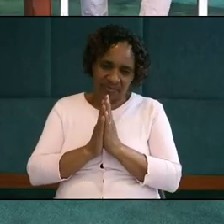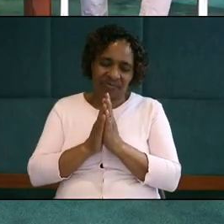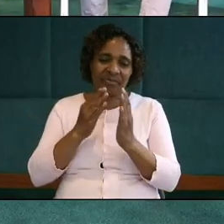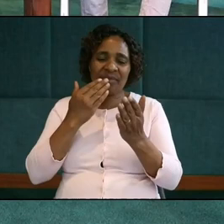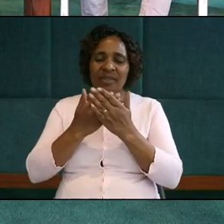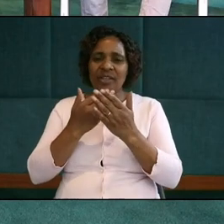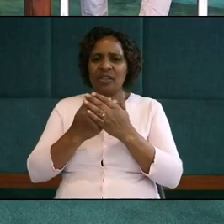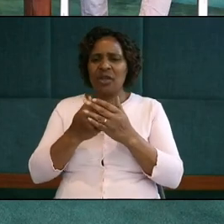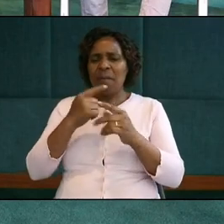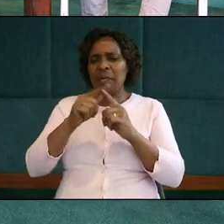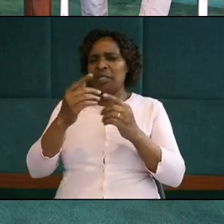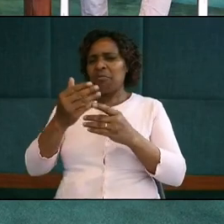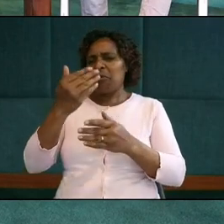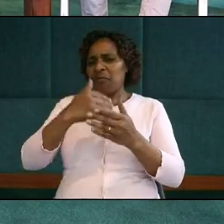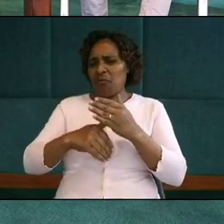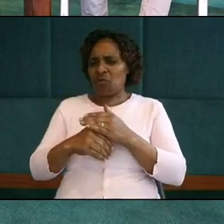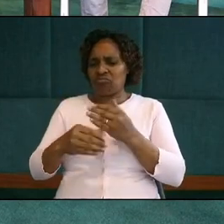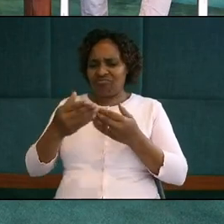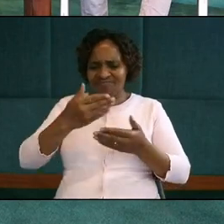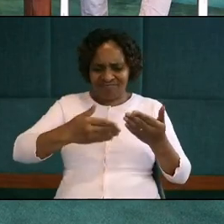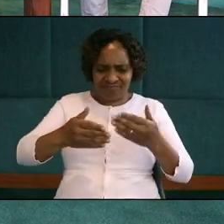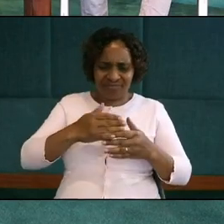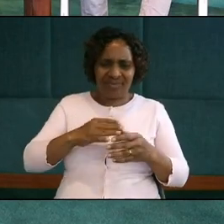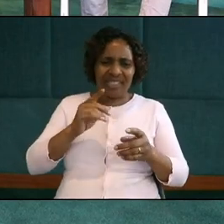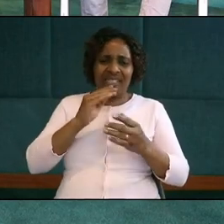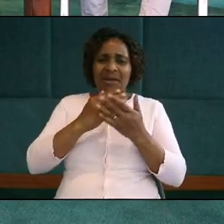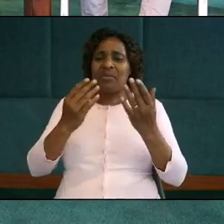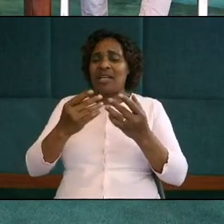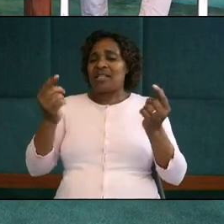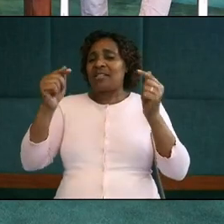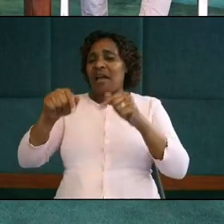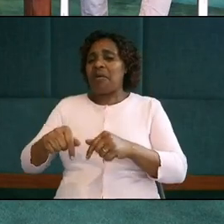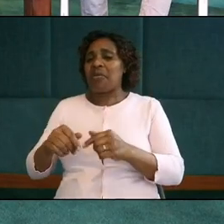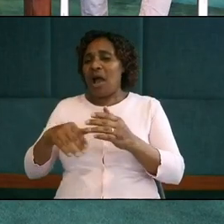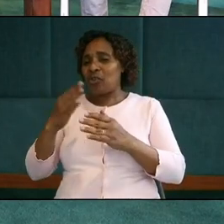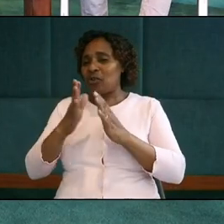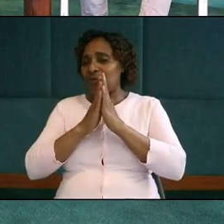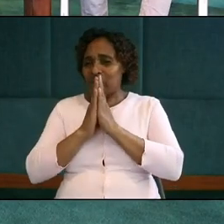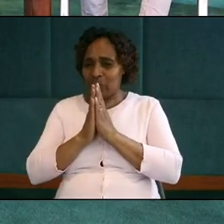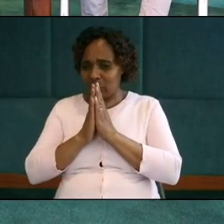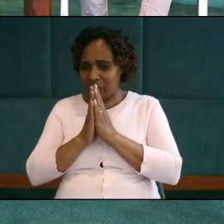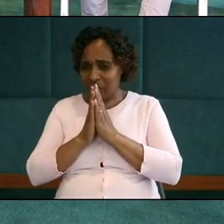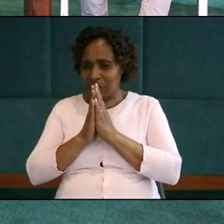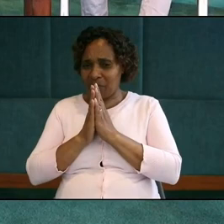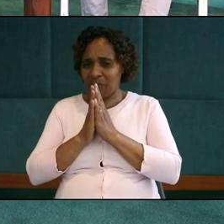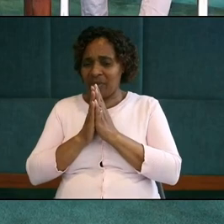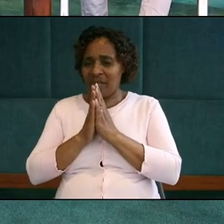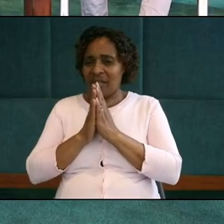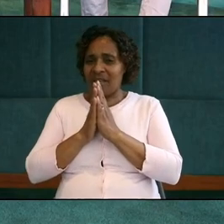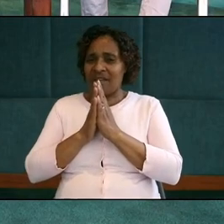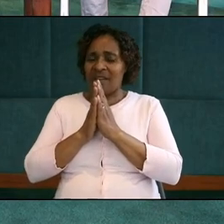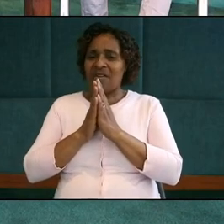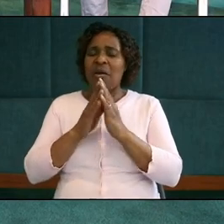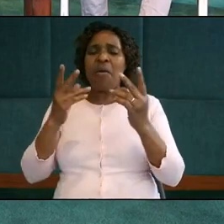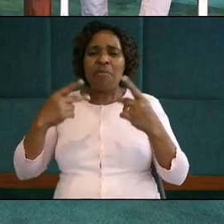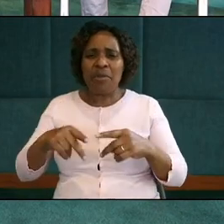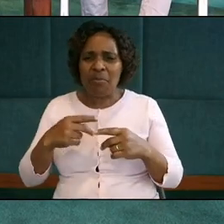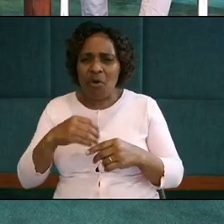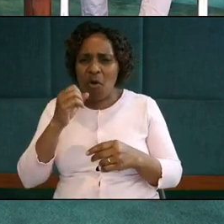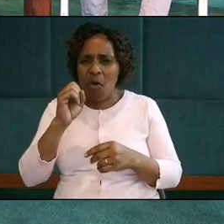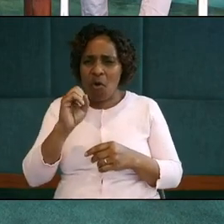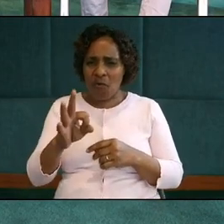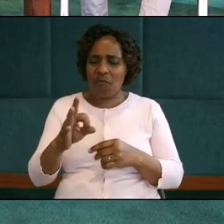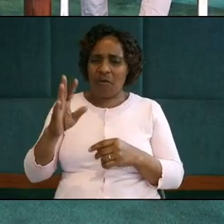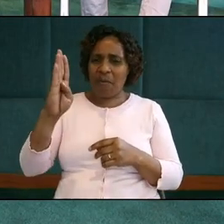Seth. But before we actually interrogate that, something has just come to mind from out of the story. Sorry that we did not cover it. And it's the people of Beth